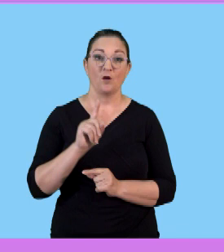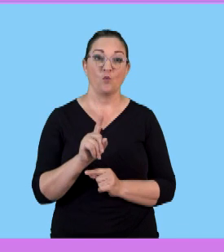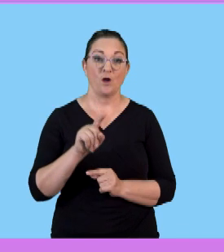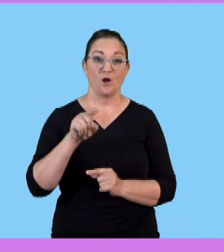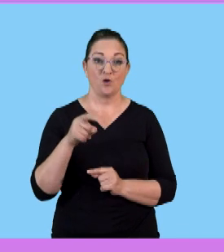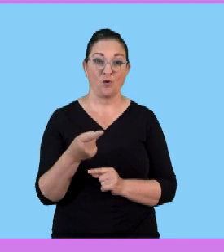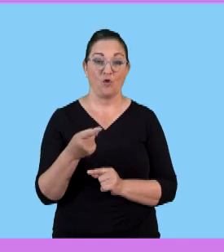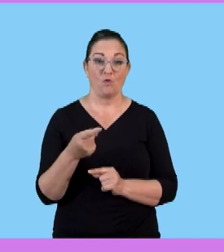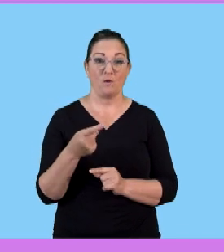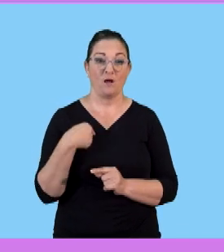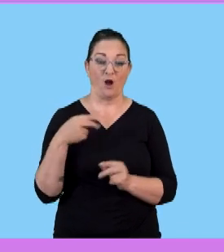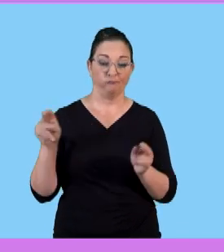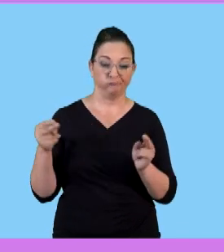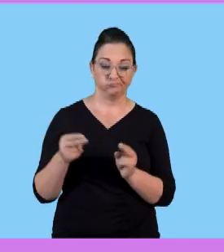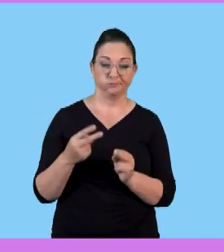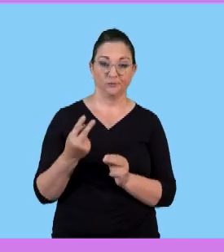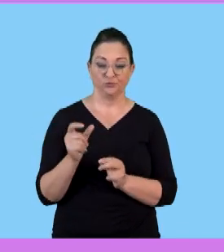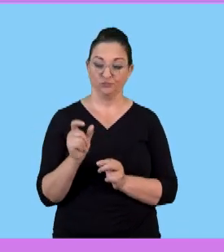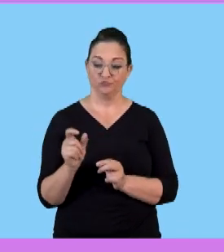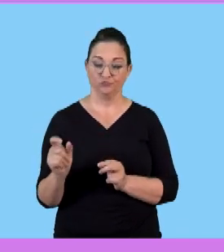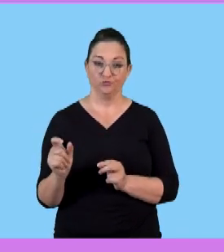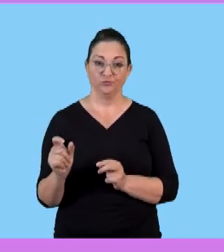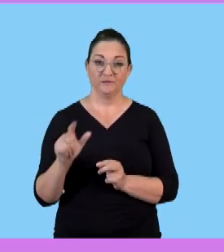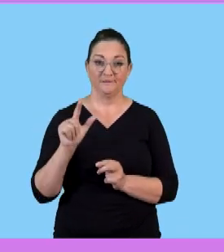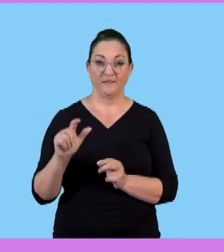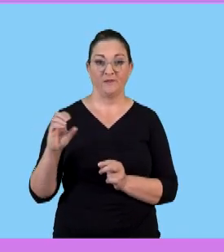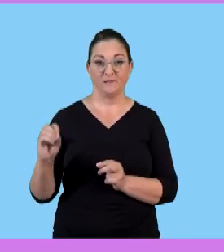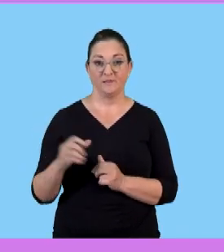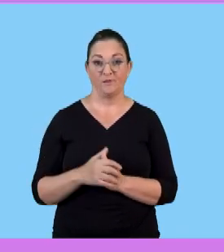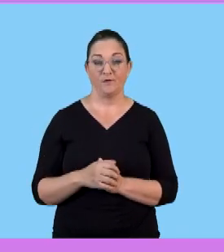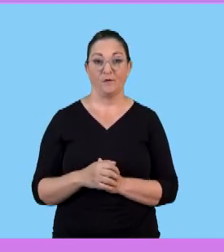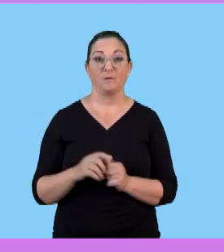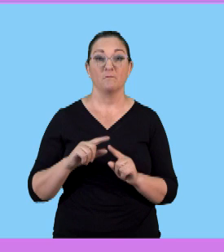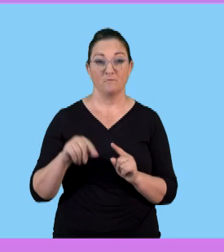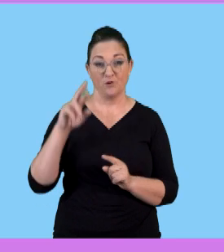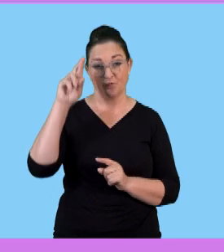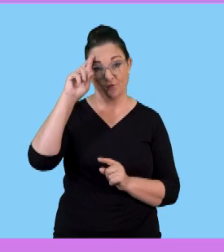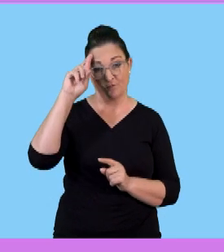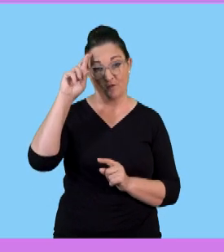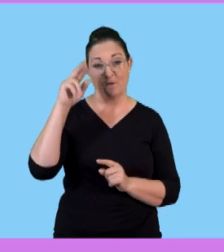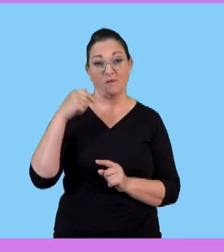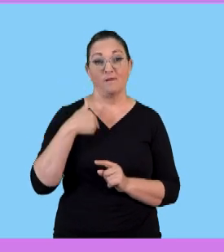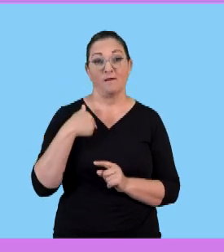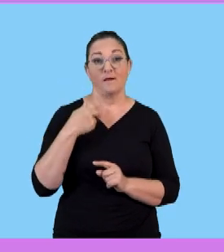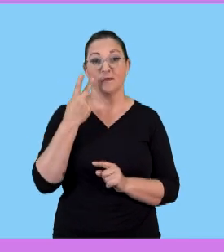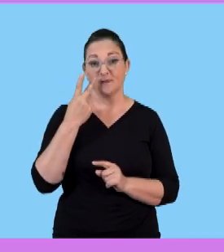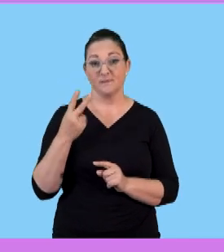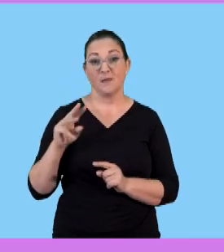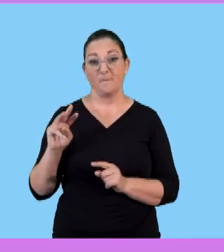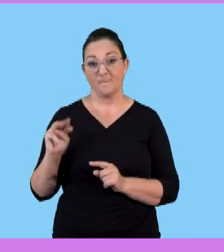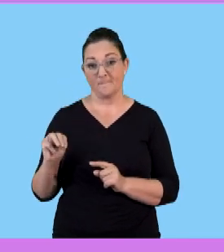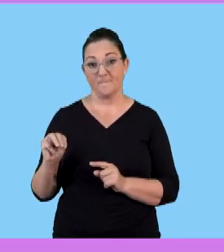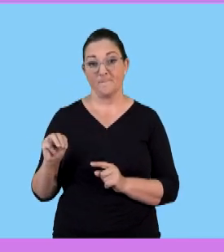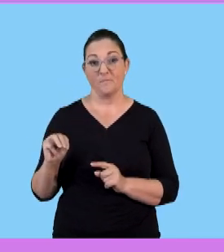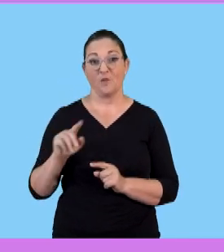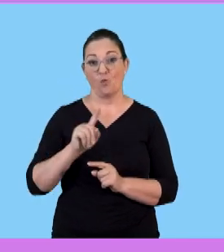of 1, and I'm going to round off to 2 decimal places, 70. And remember, I can indicate